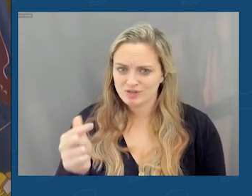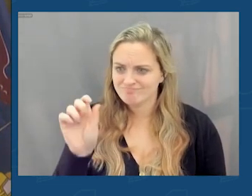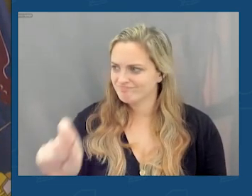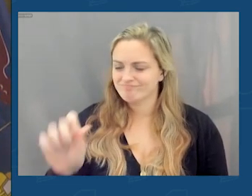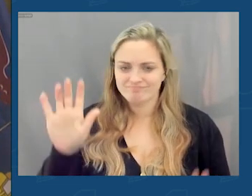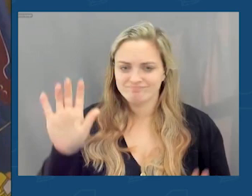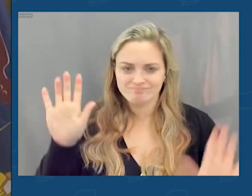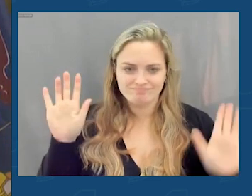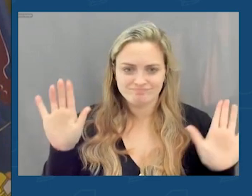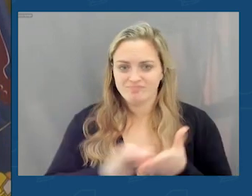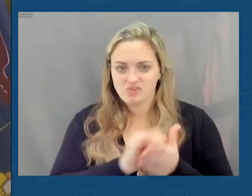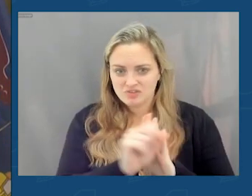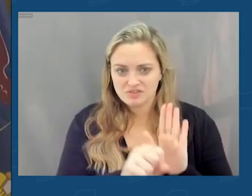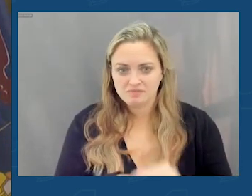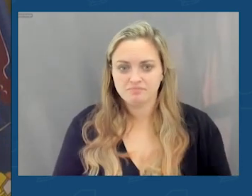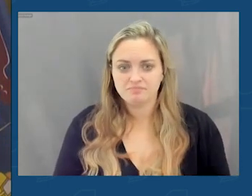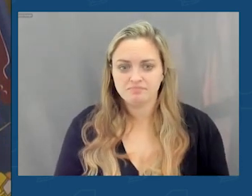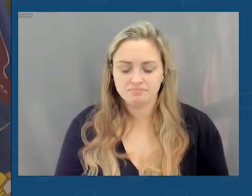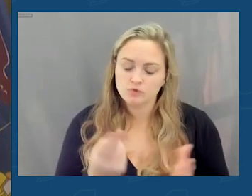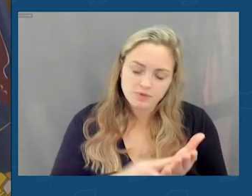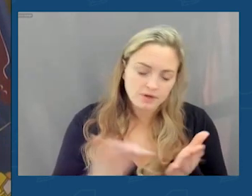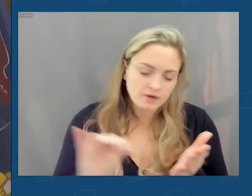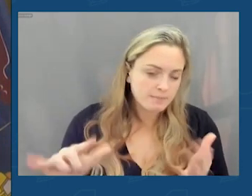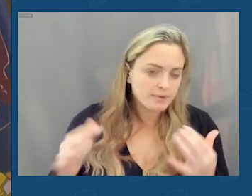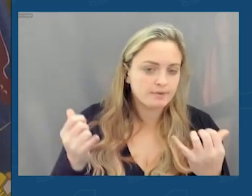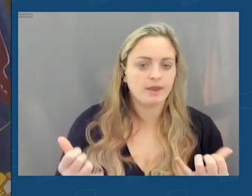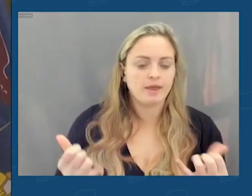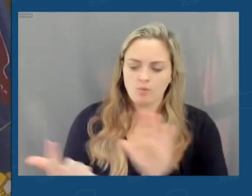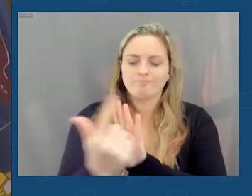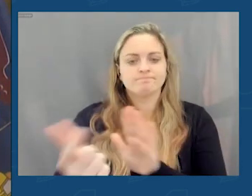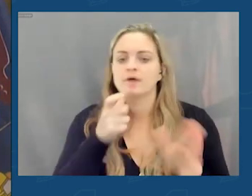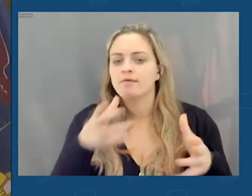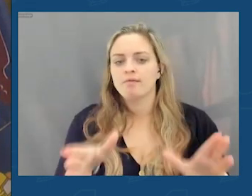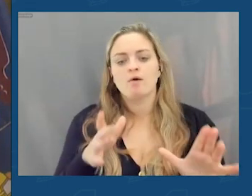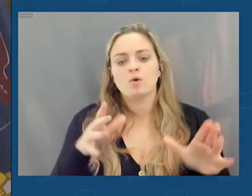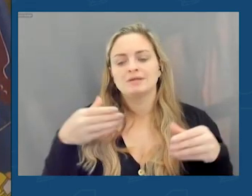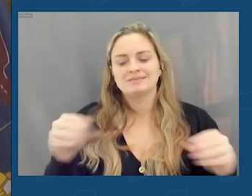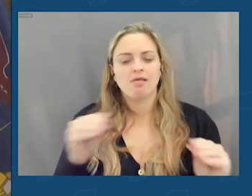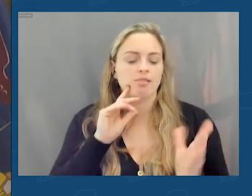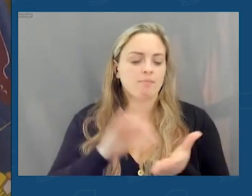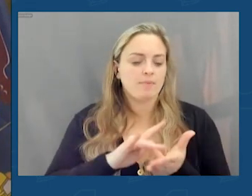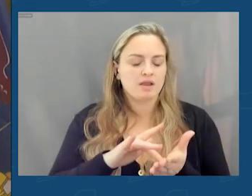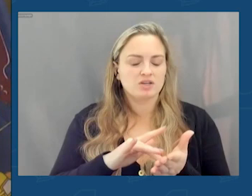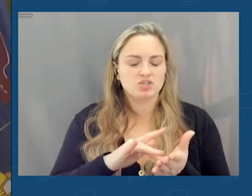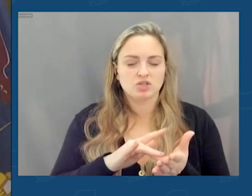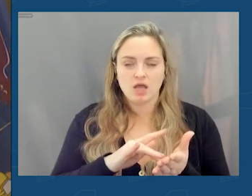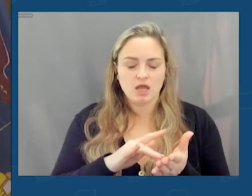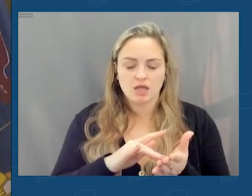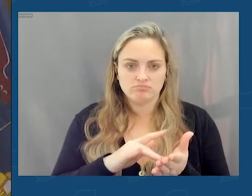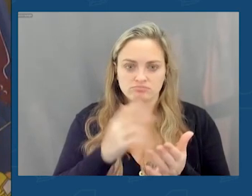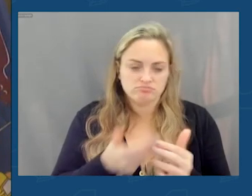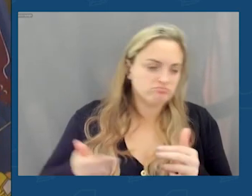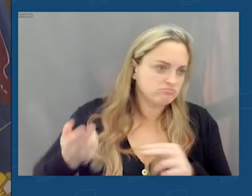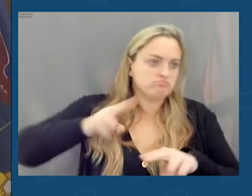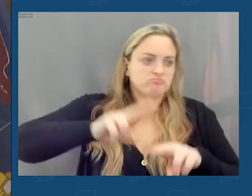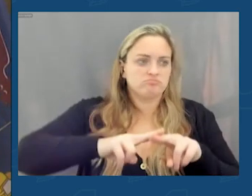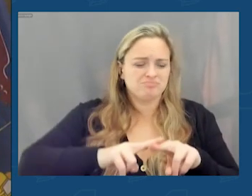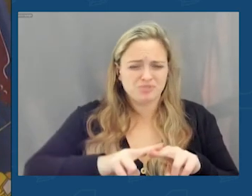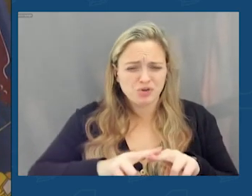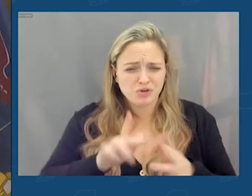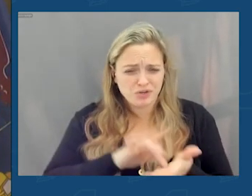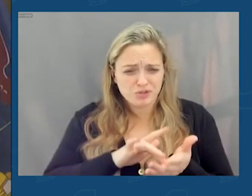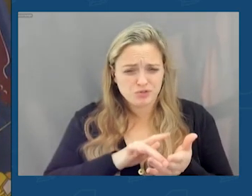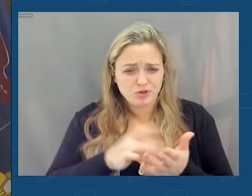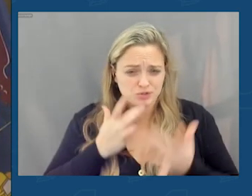of New York. And I'm signing a bill today that bans the sale of medicine at unconscionably excessive prices during a drug shortage,